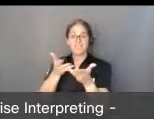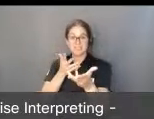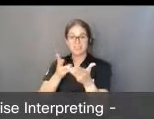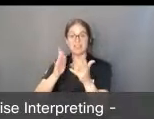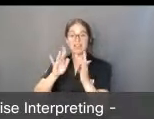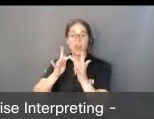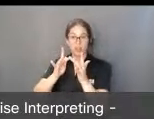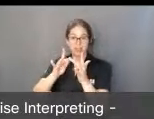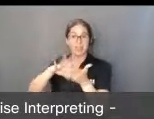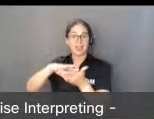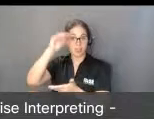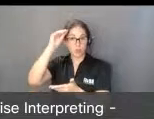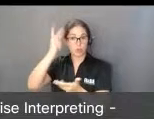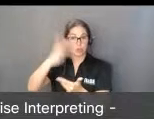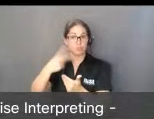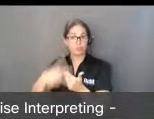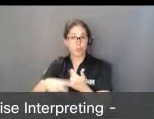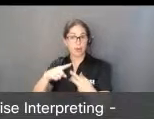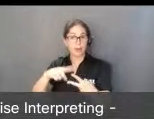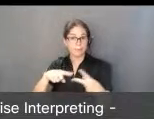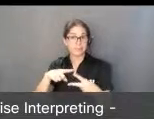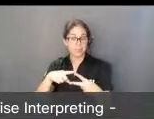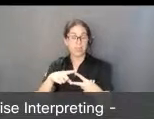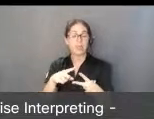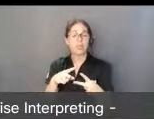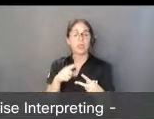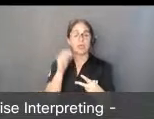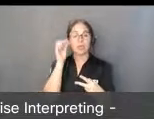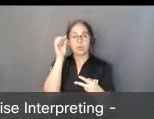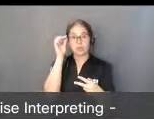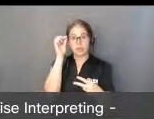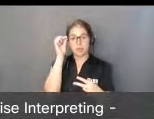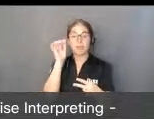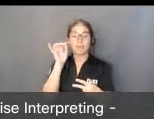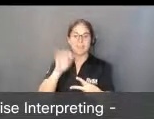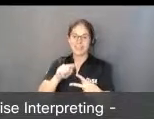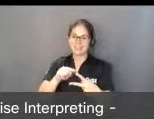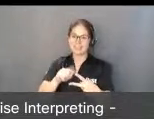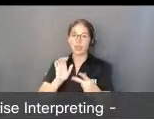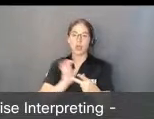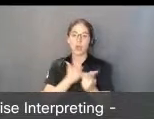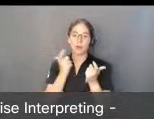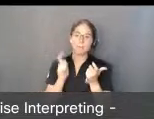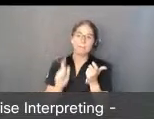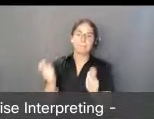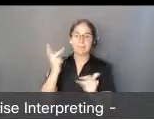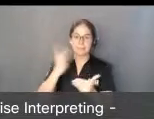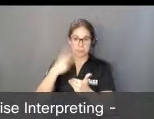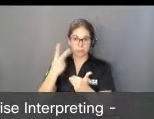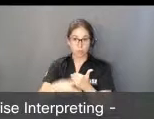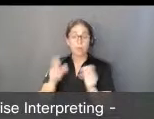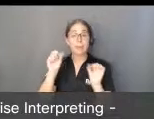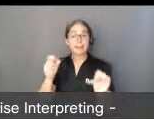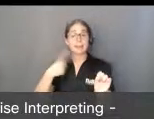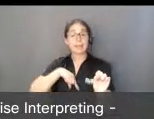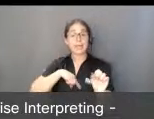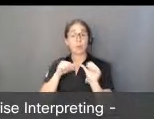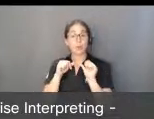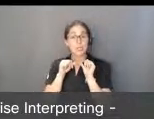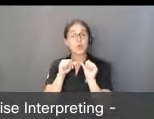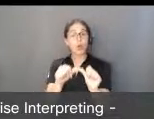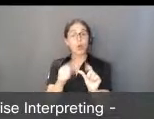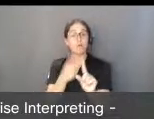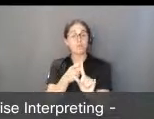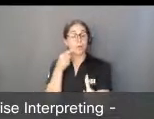see is can we, you know, that's our base program. Can we go from there and enhance it